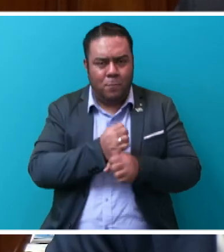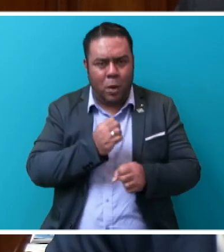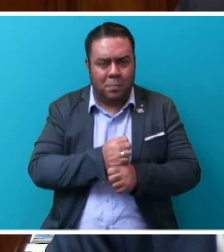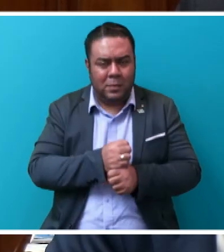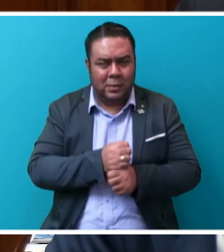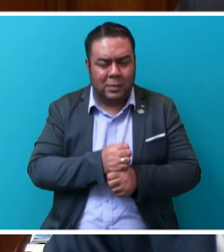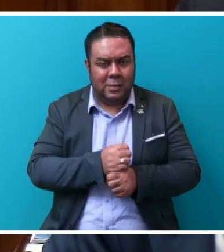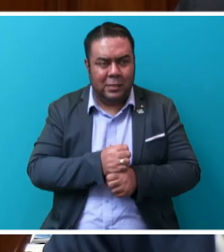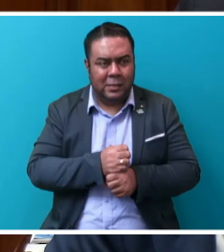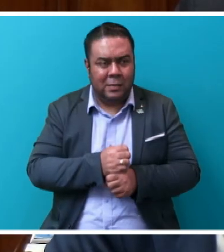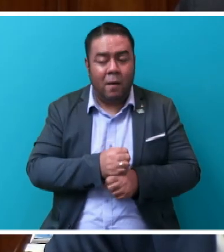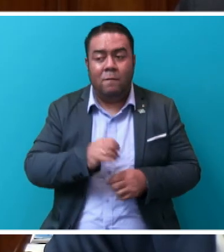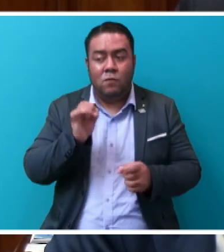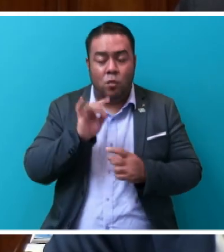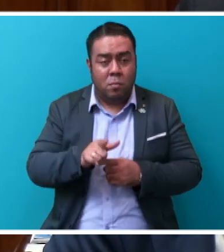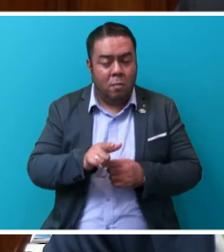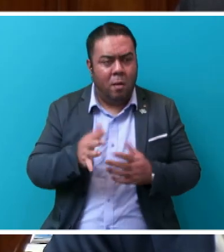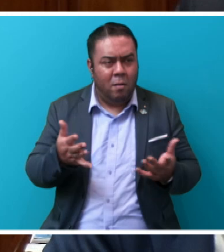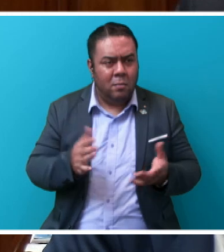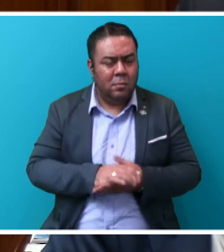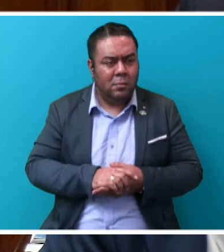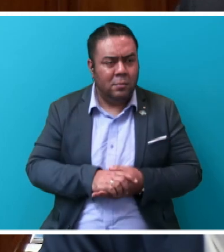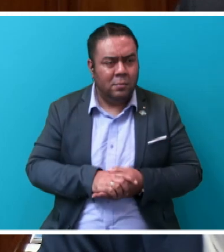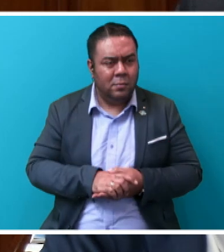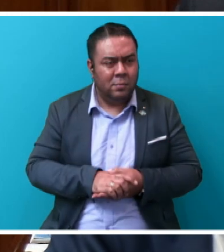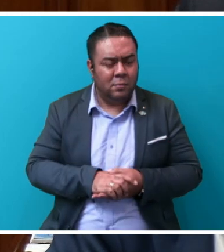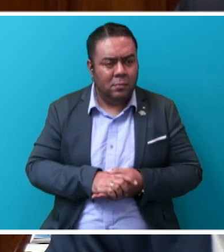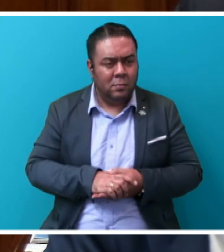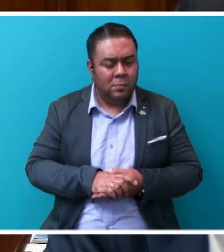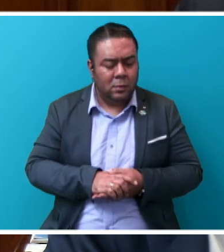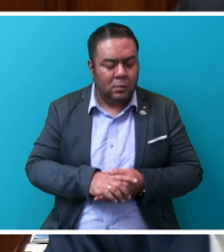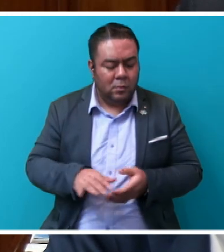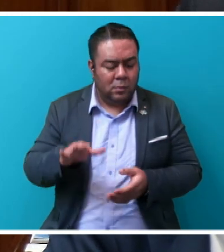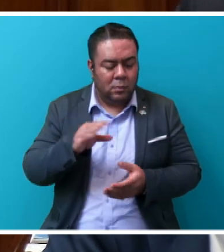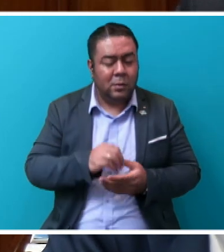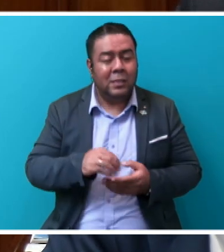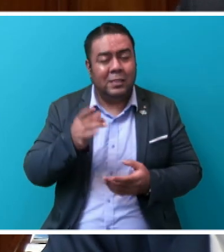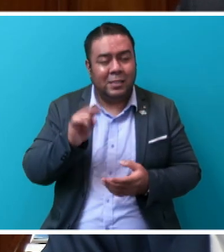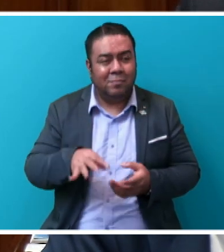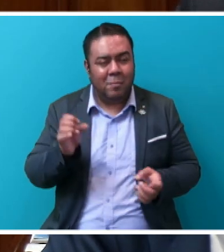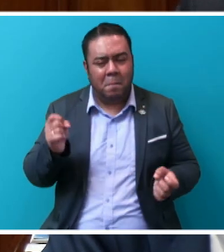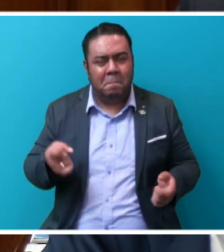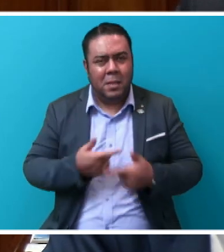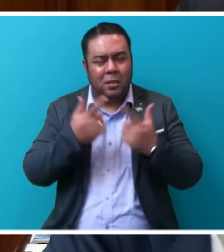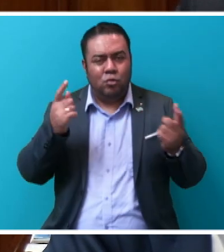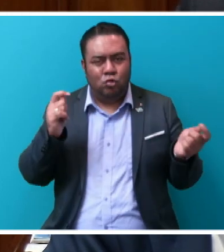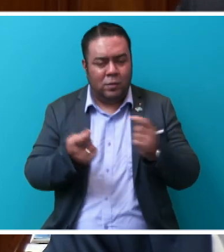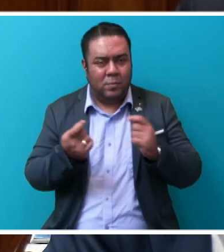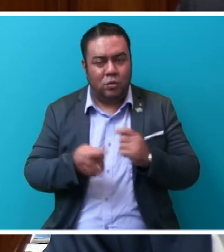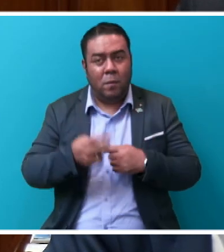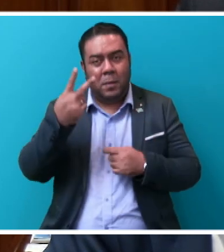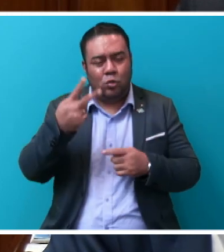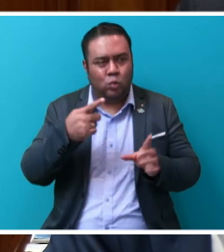The formal employment services, Mr. Speaker, sir, has undergone significant transformation over the past 2